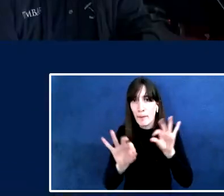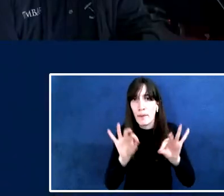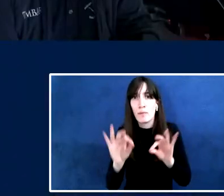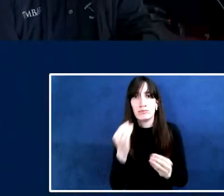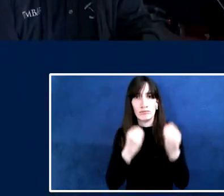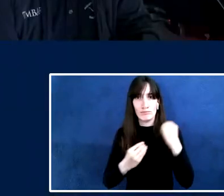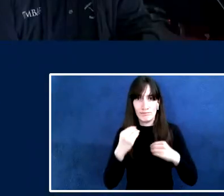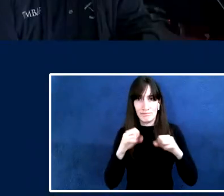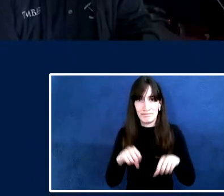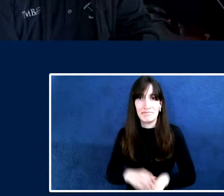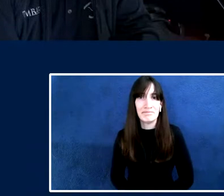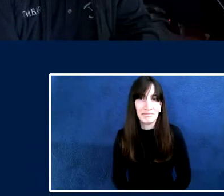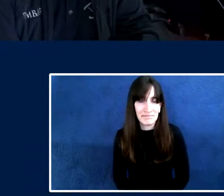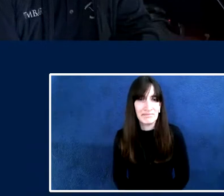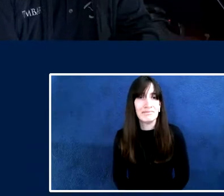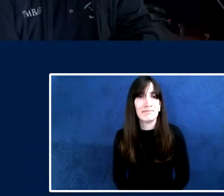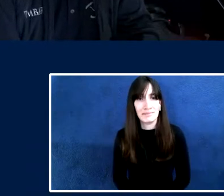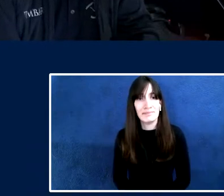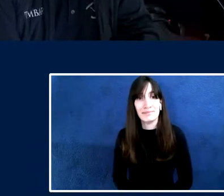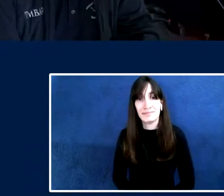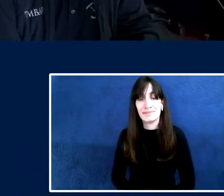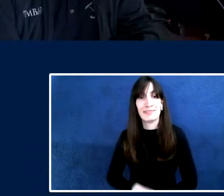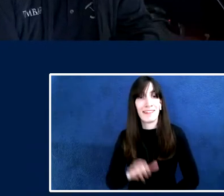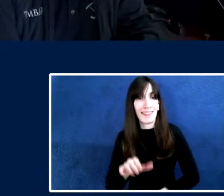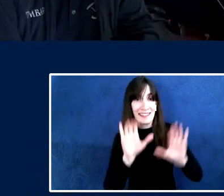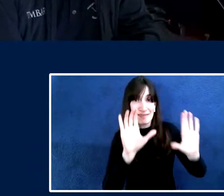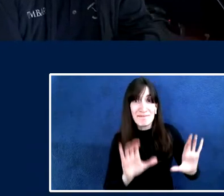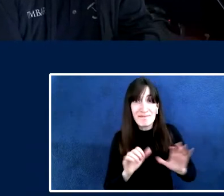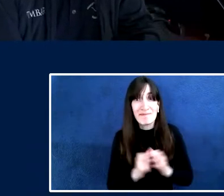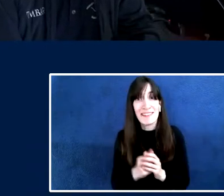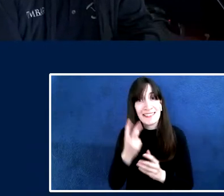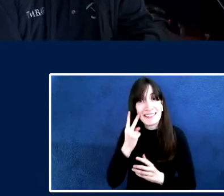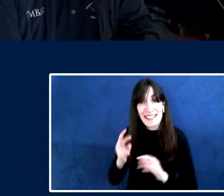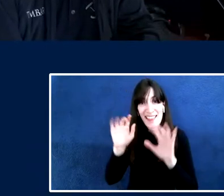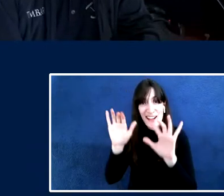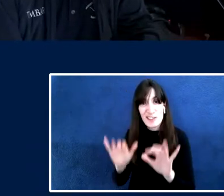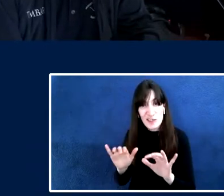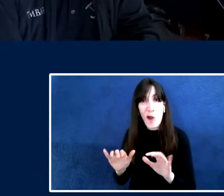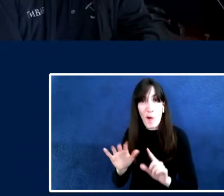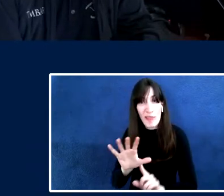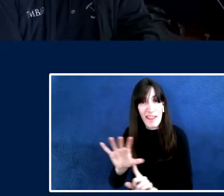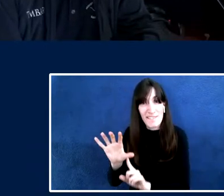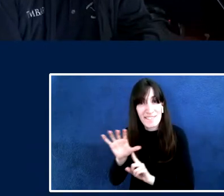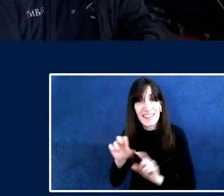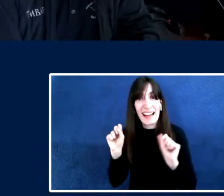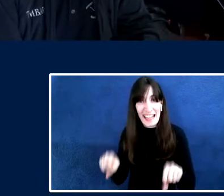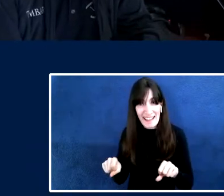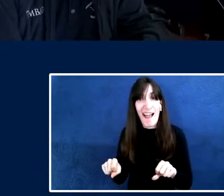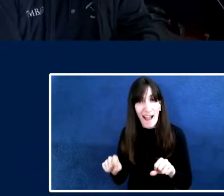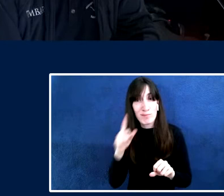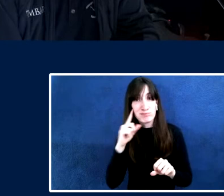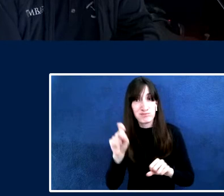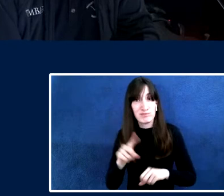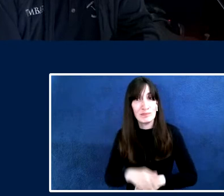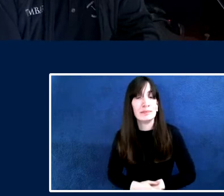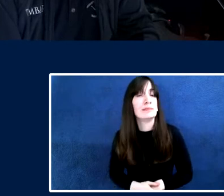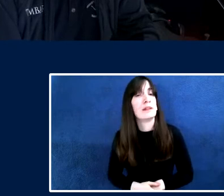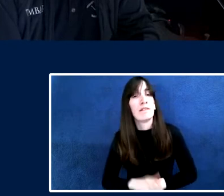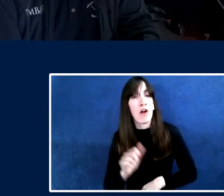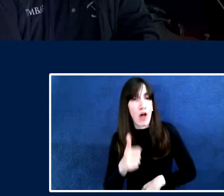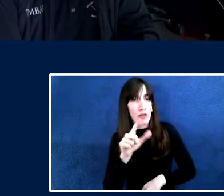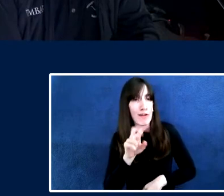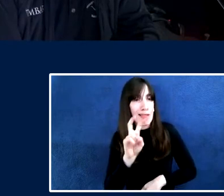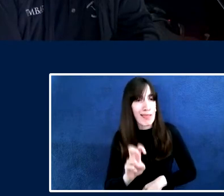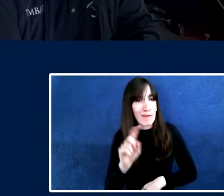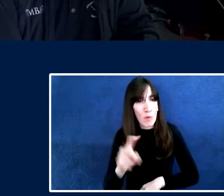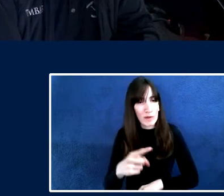That is fantastic. I loved seeing the marine snow in the live feed. We have another question from the audience, and that's, what other